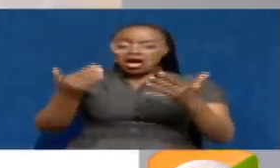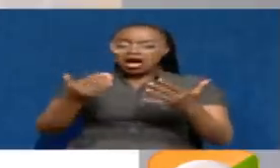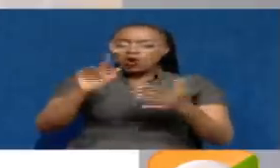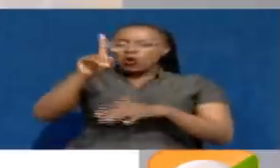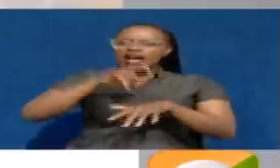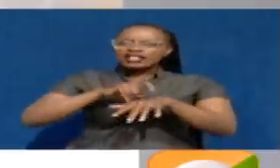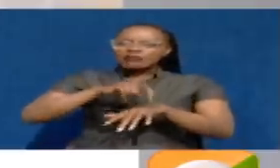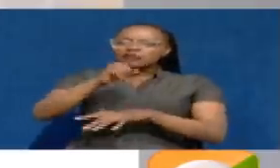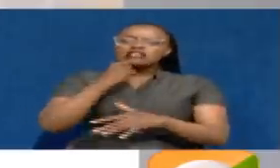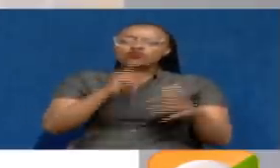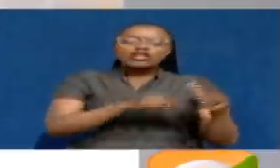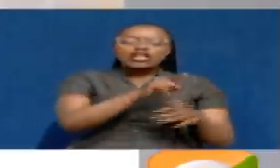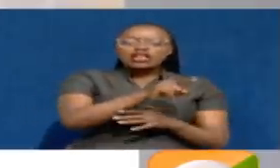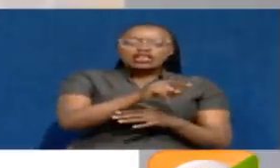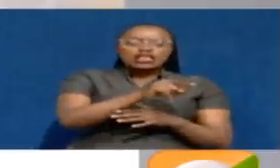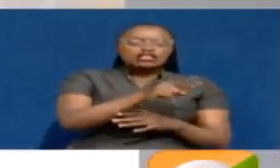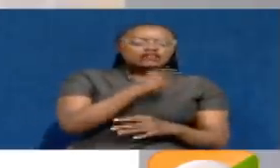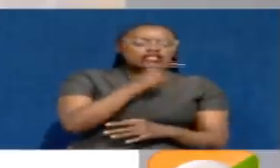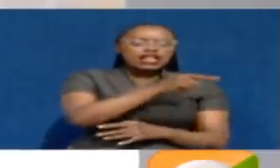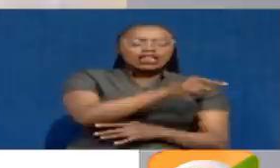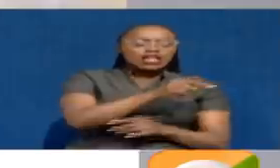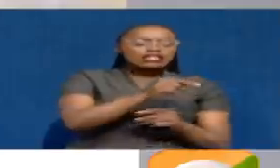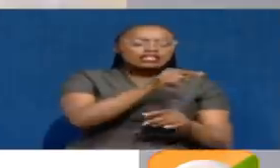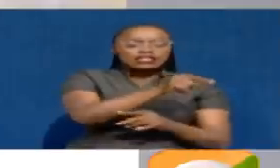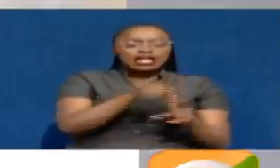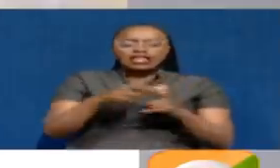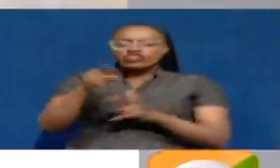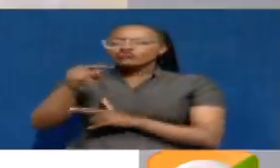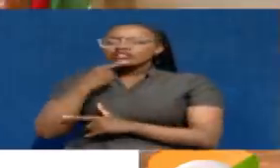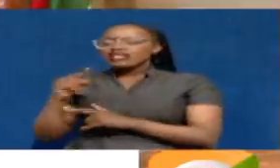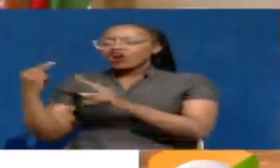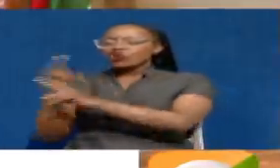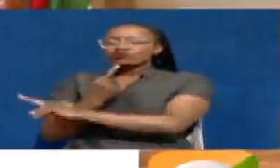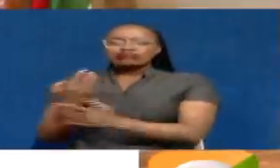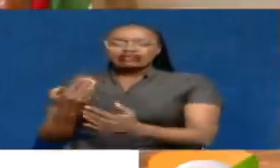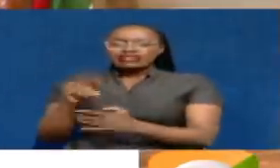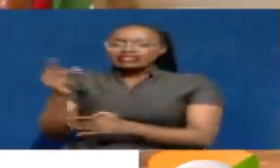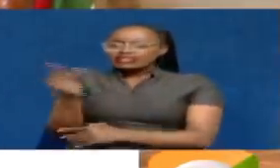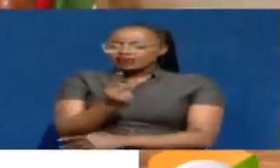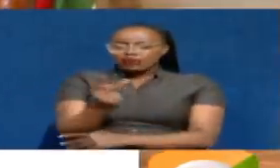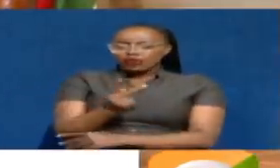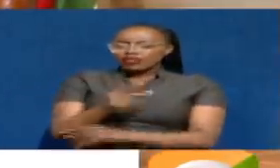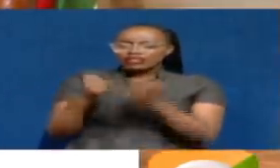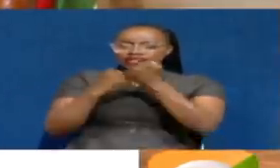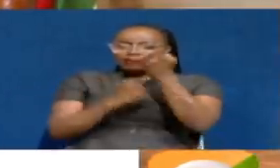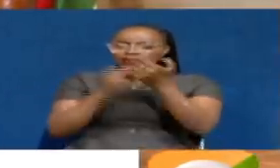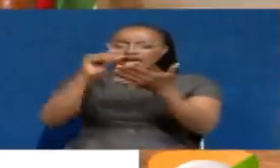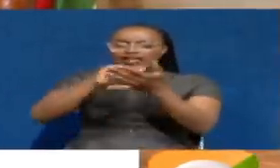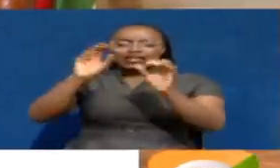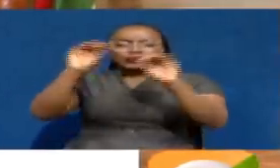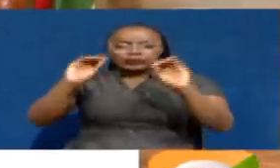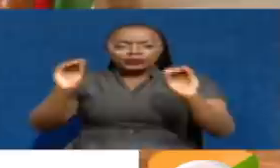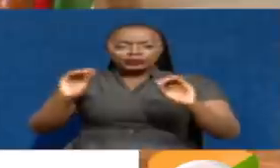one time you are saying this, he's saying the exact opposite, that he cannot cede ground to support you ever again.